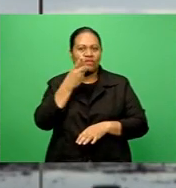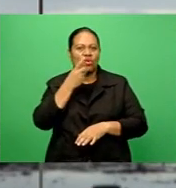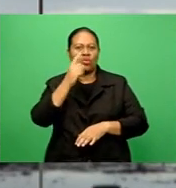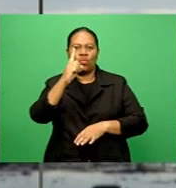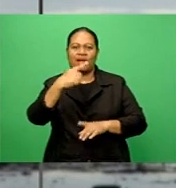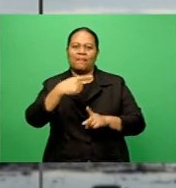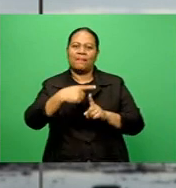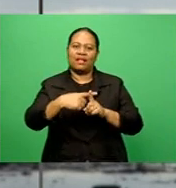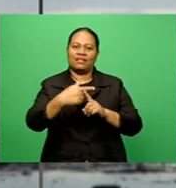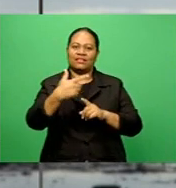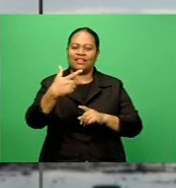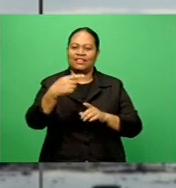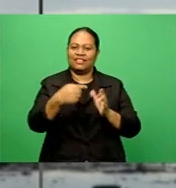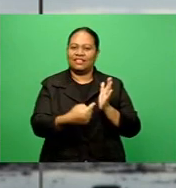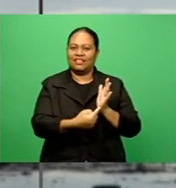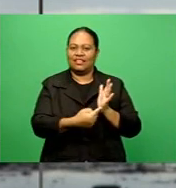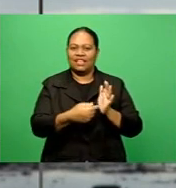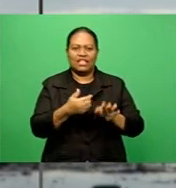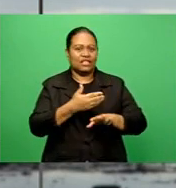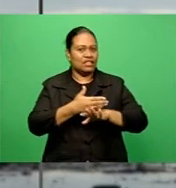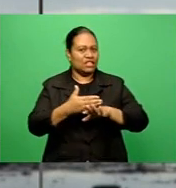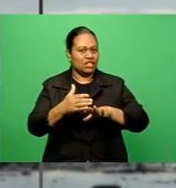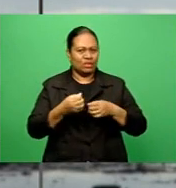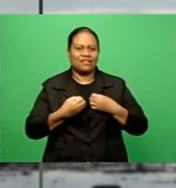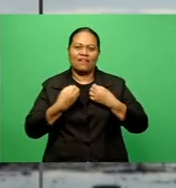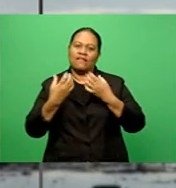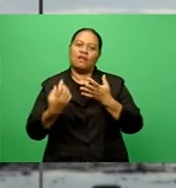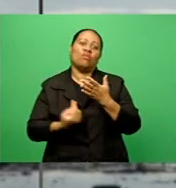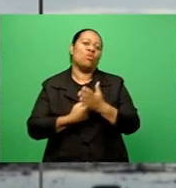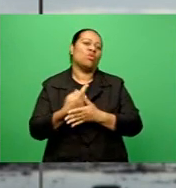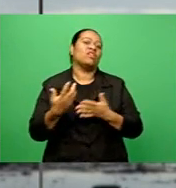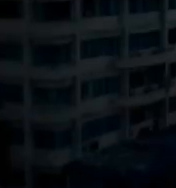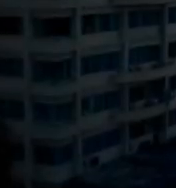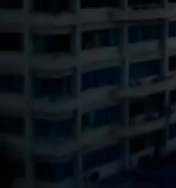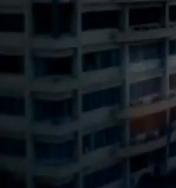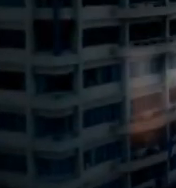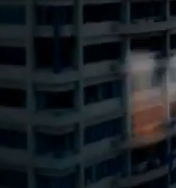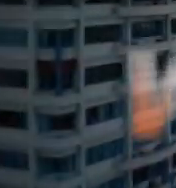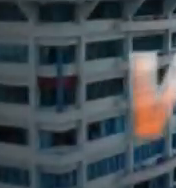OnePlus 8T. The new model is available only in China for now.